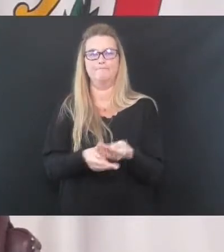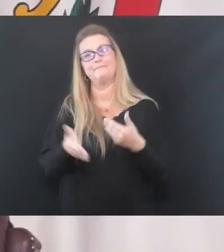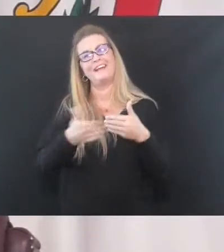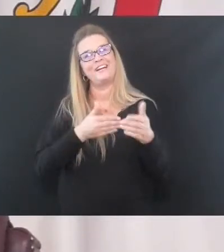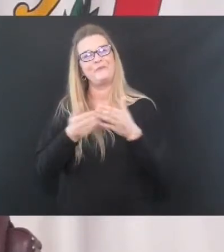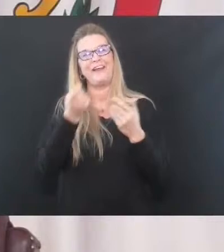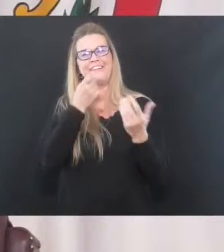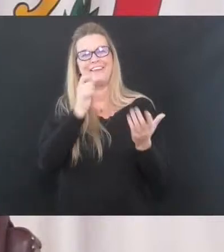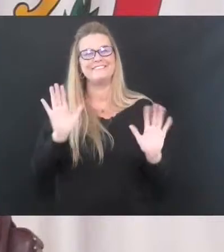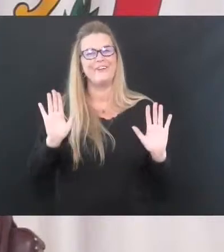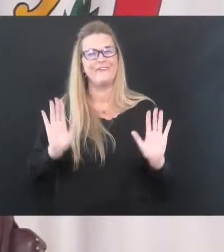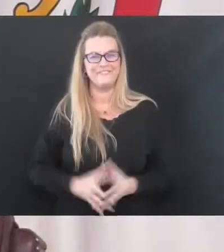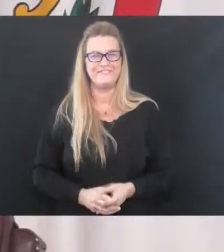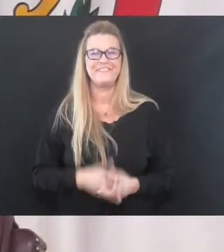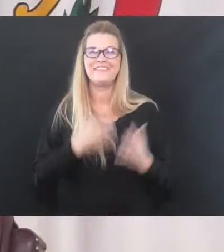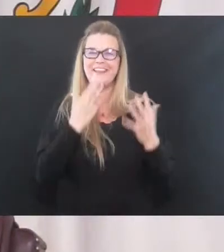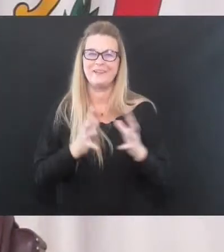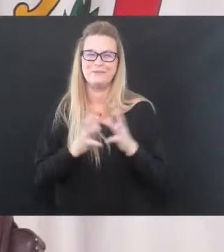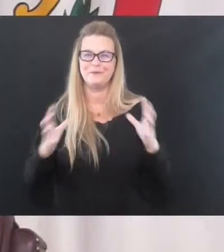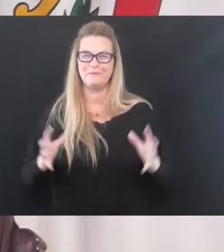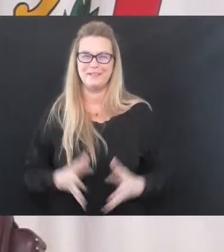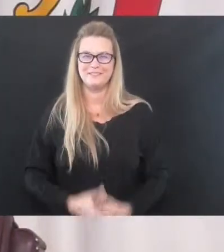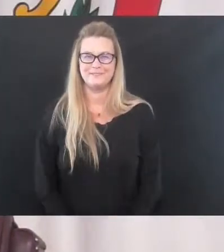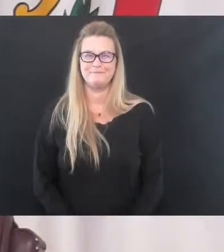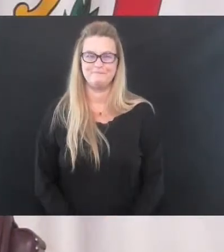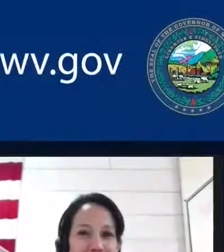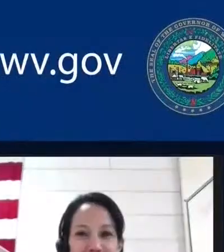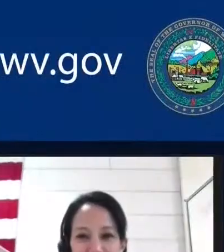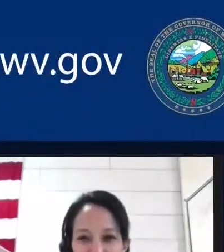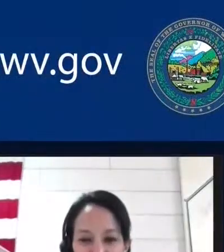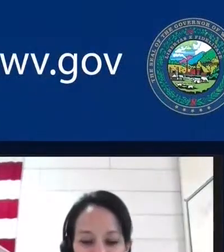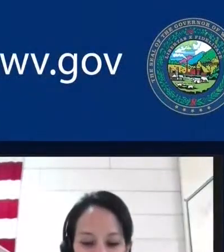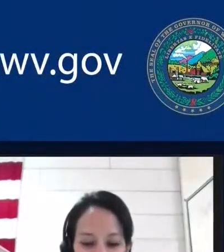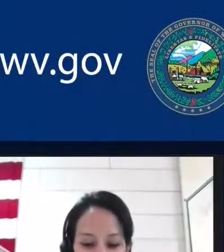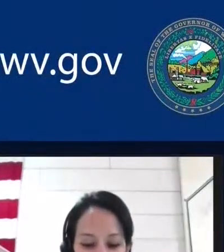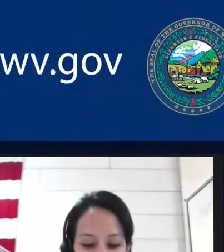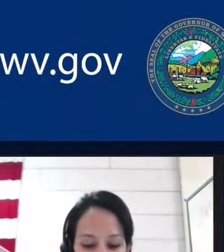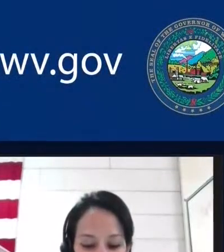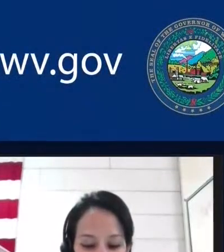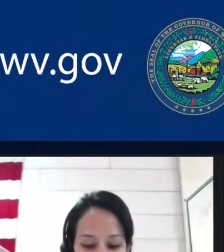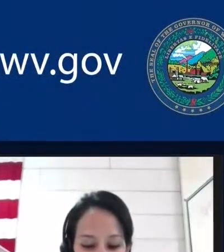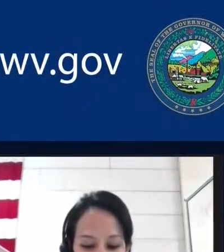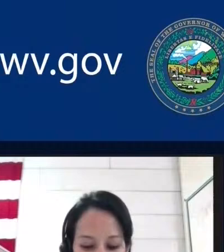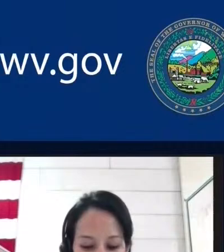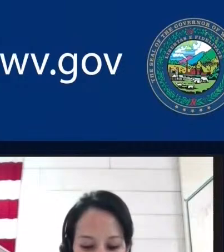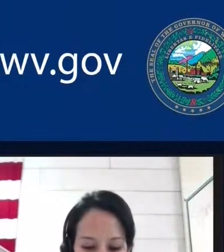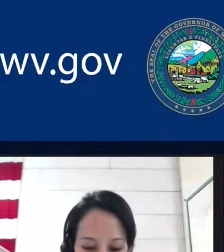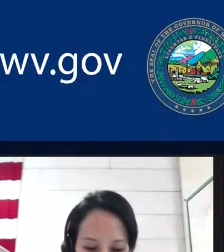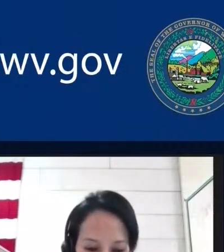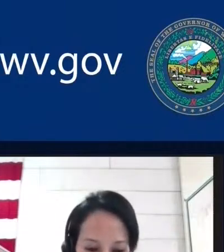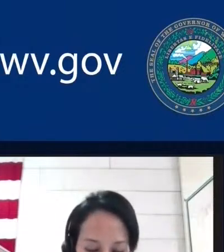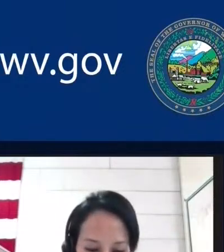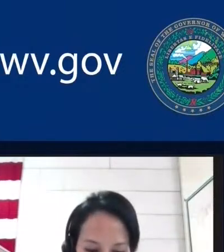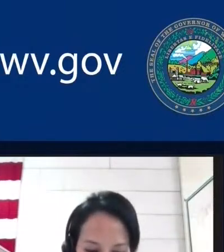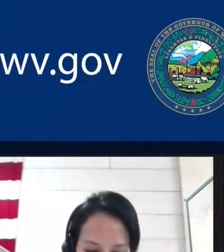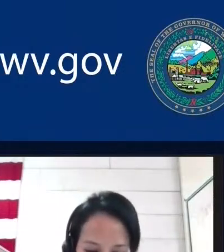Anyway, that's all I got. Thank you so much. All right, thank you, Governor. Let's now go to Dr. Clay Marsh, our coronavirus